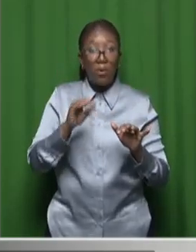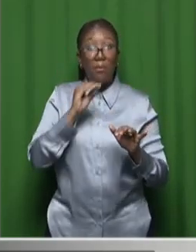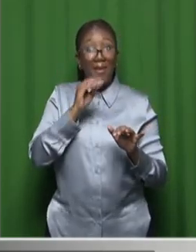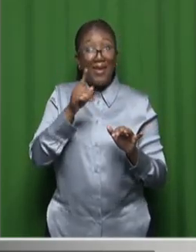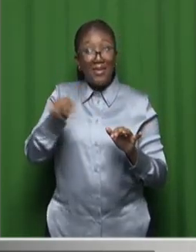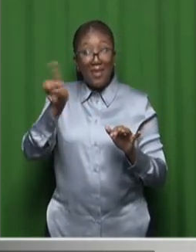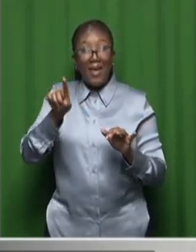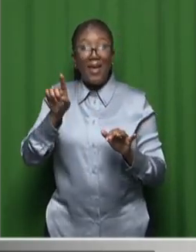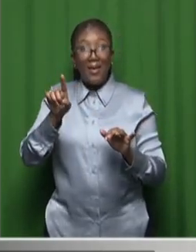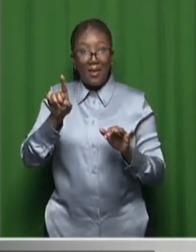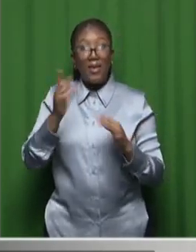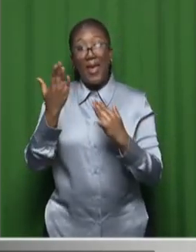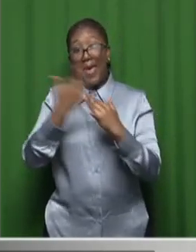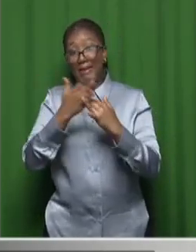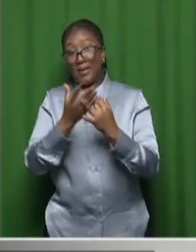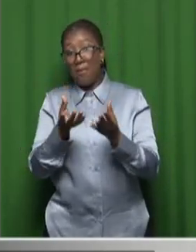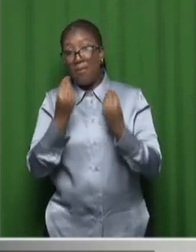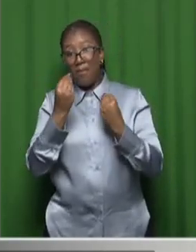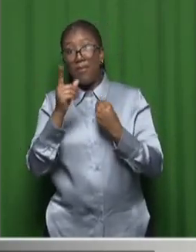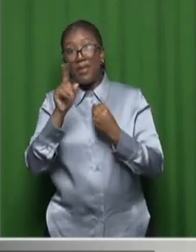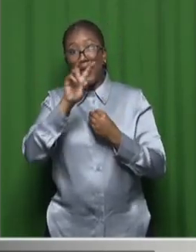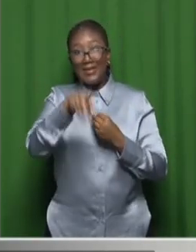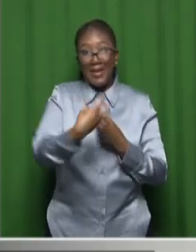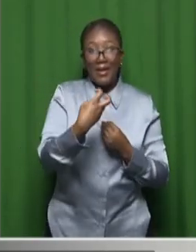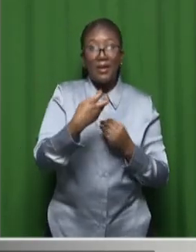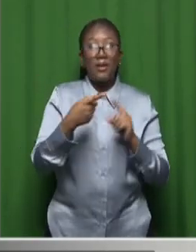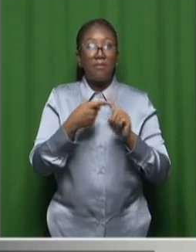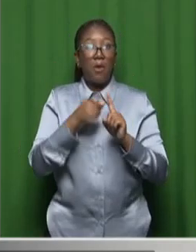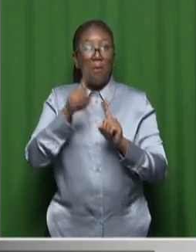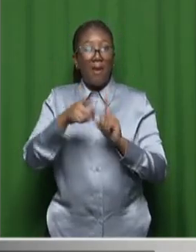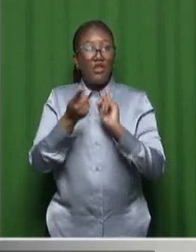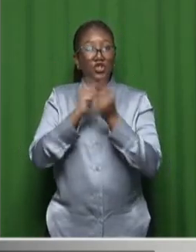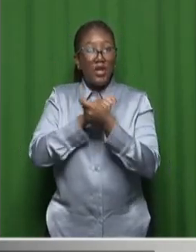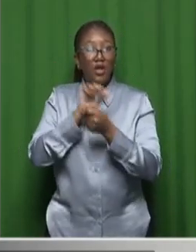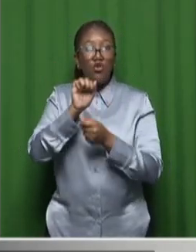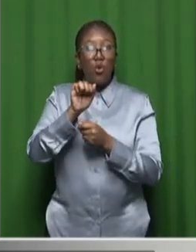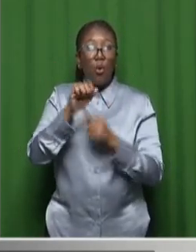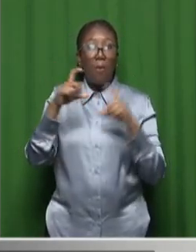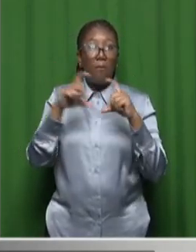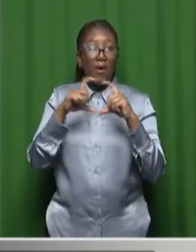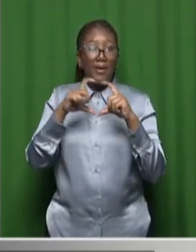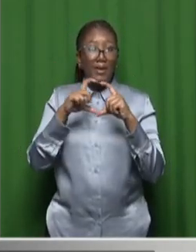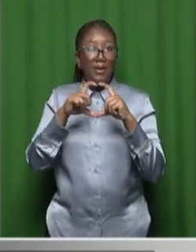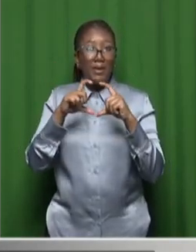taken, which you need to then change your credit cards, change your